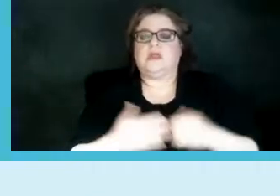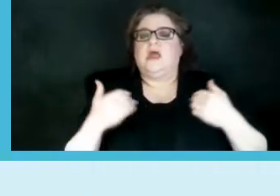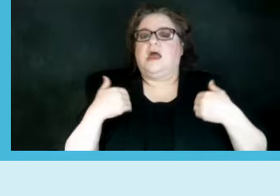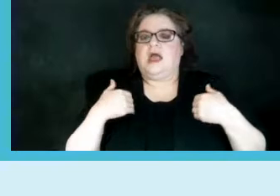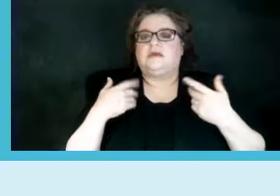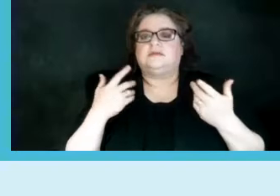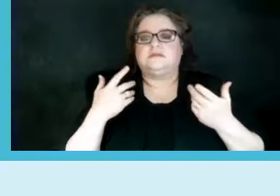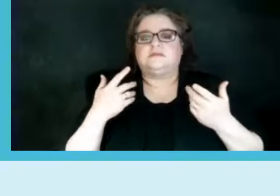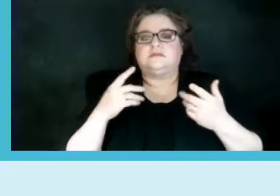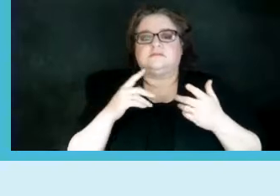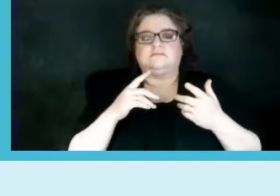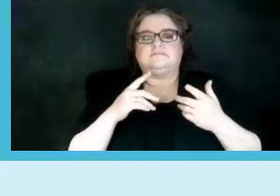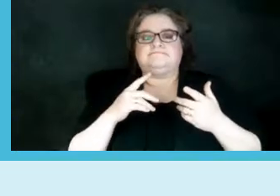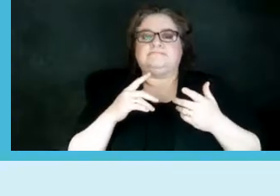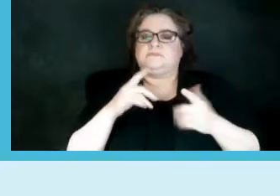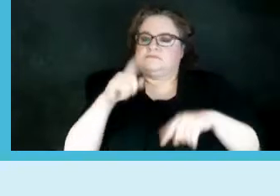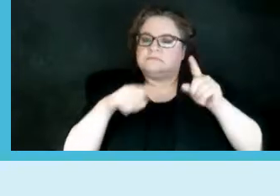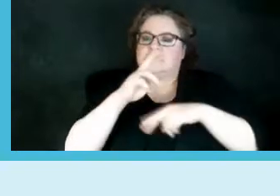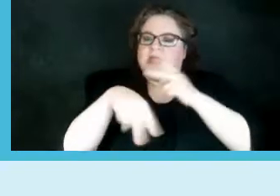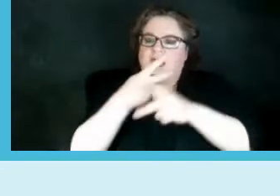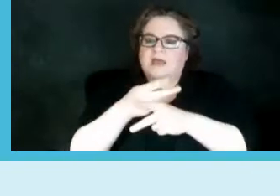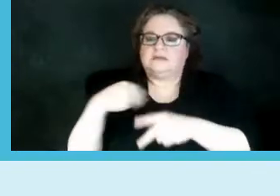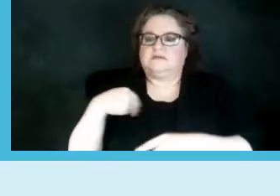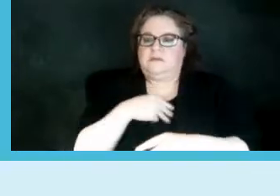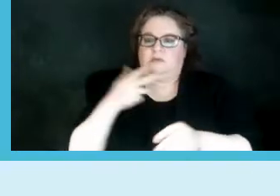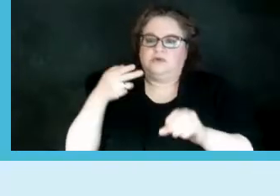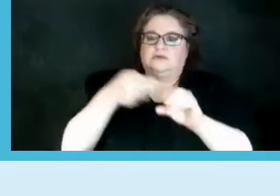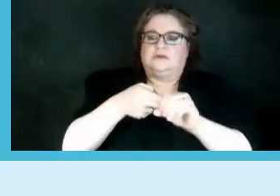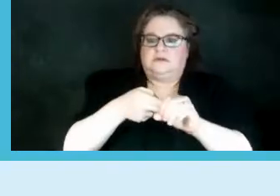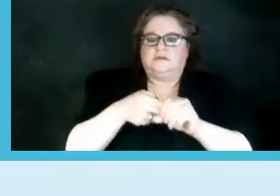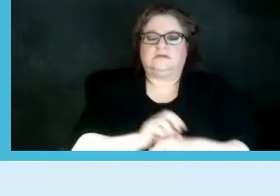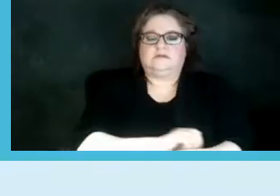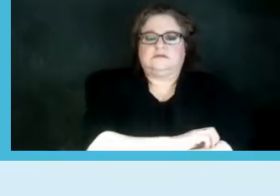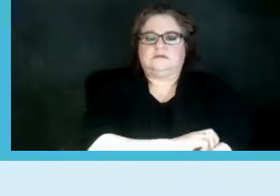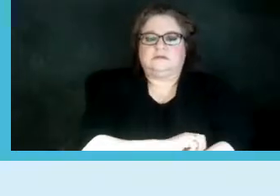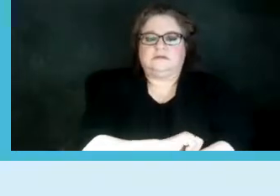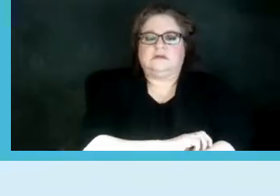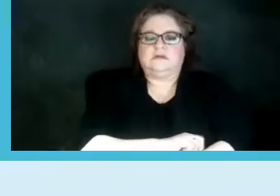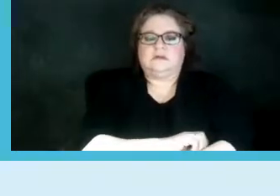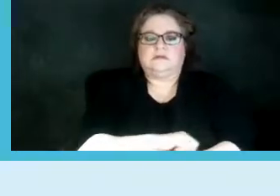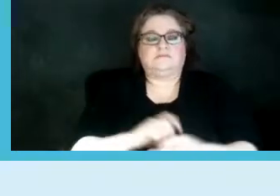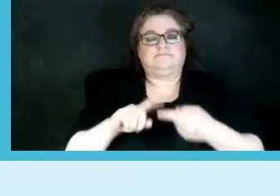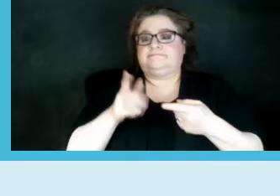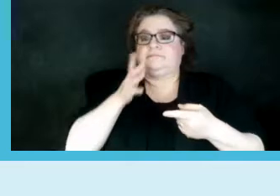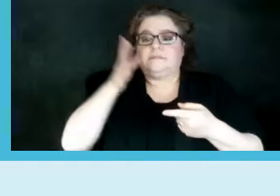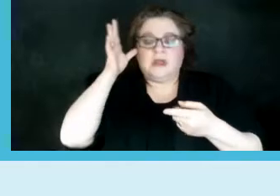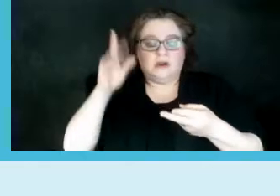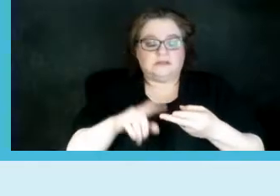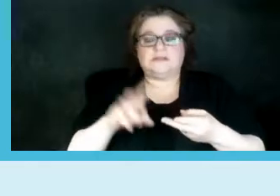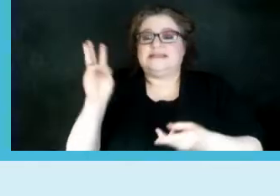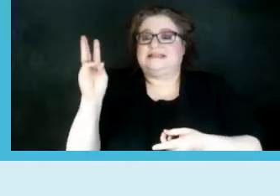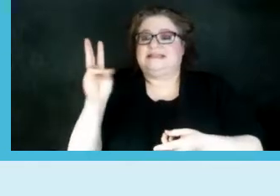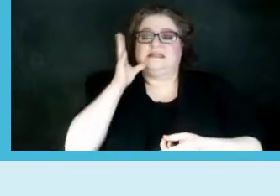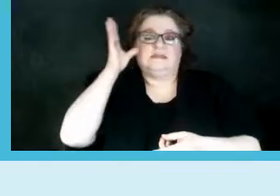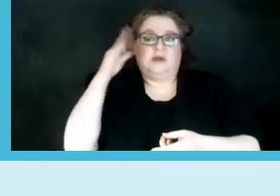varied types of members as a part of its constituency. So we have parents, we have 6 parent members